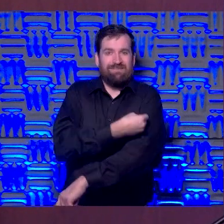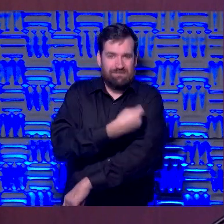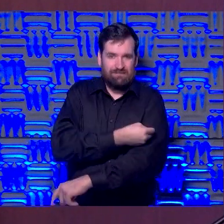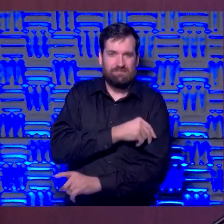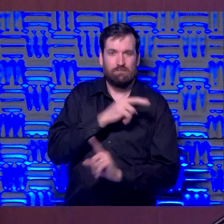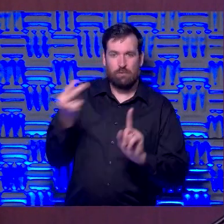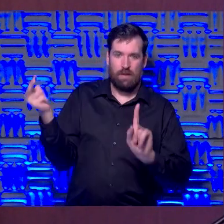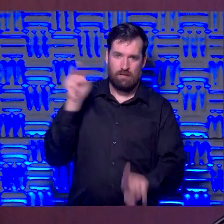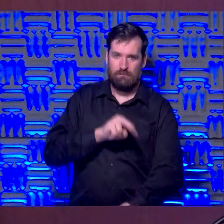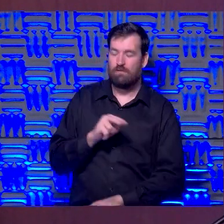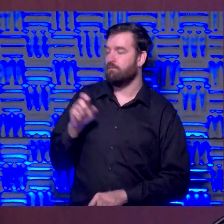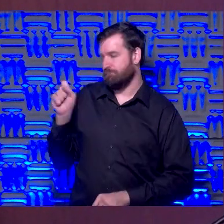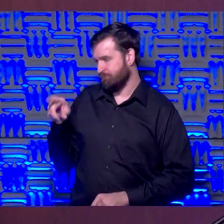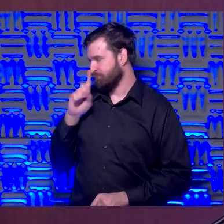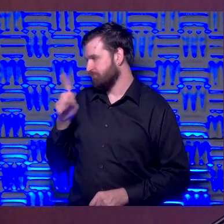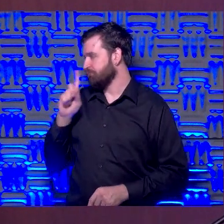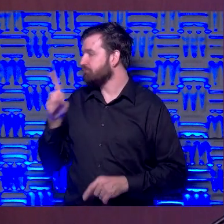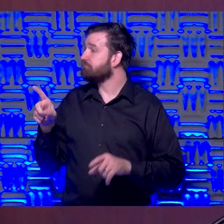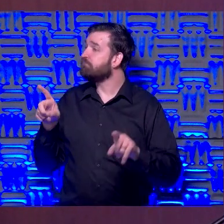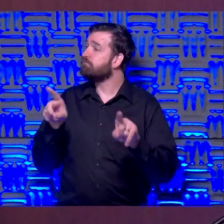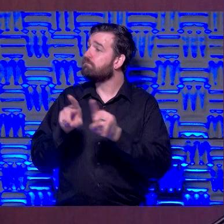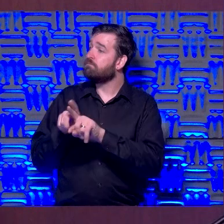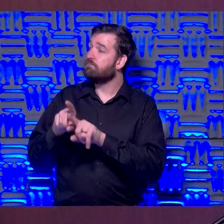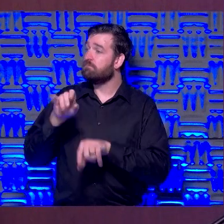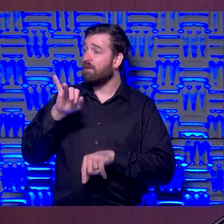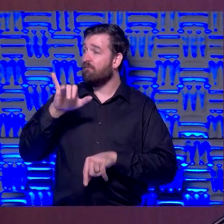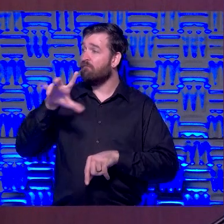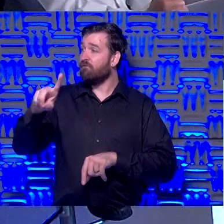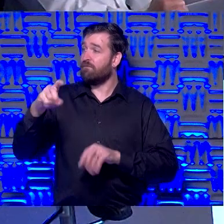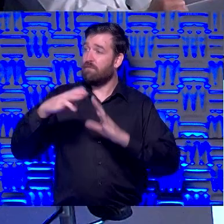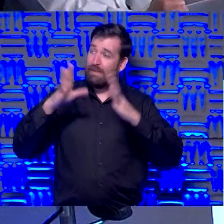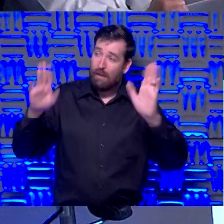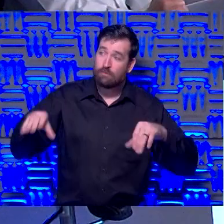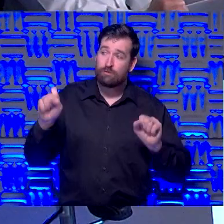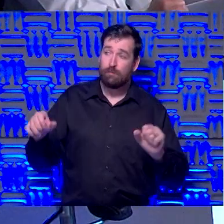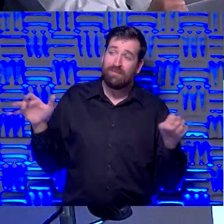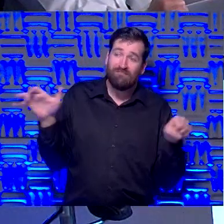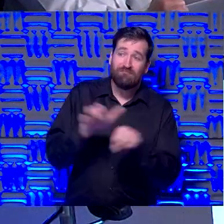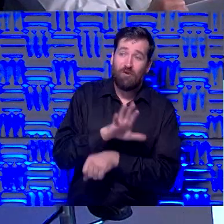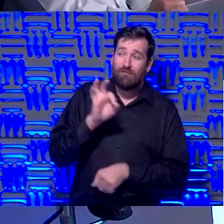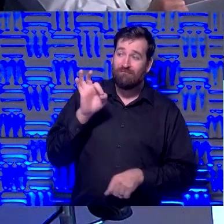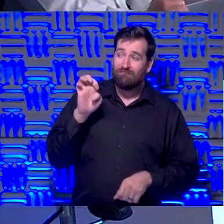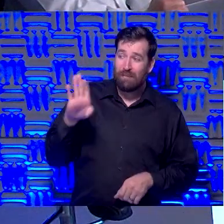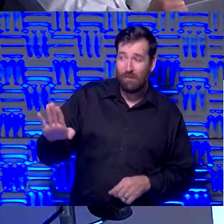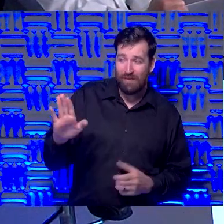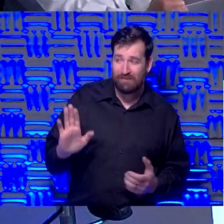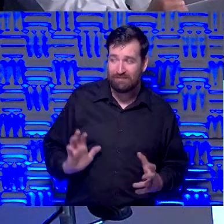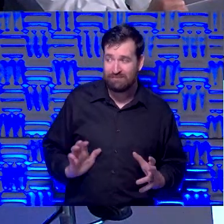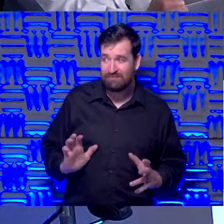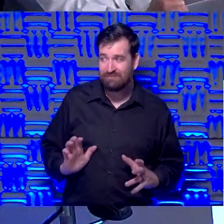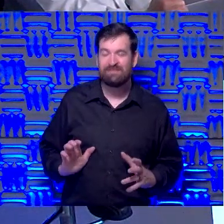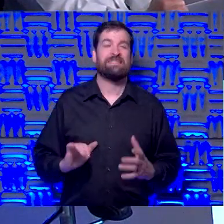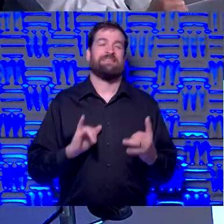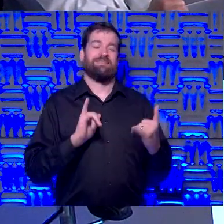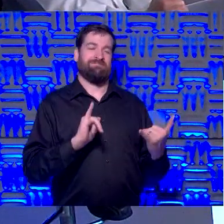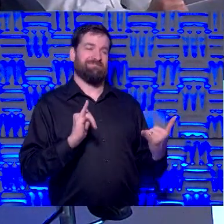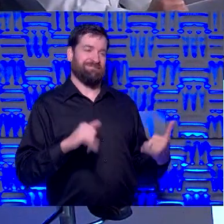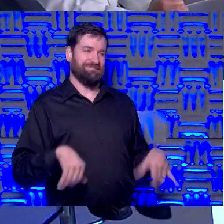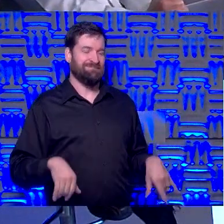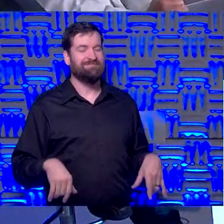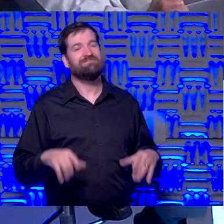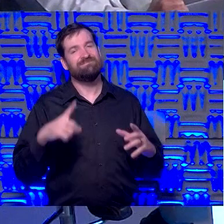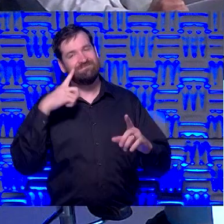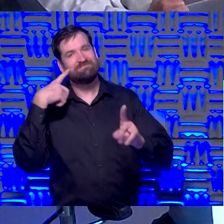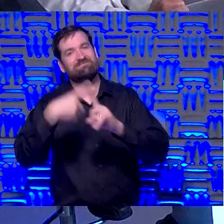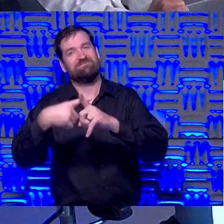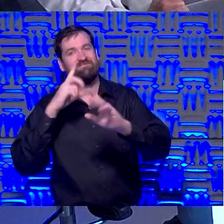truth. And plus, it means that Allen Fieldhouse could be full in February. Just saying. Now you're optimistic. I am optimistic, but you